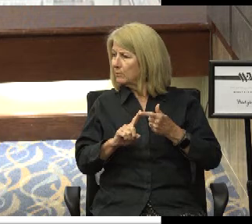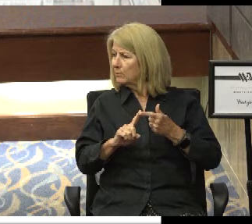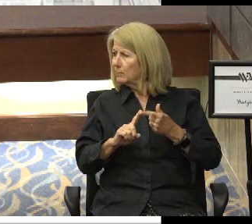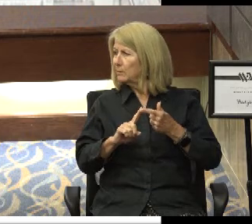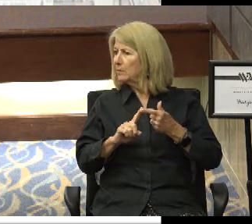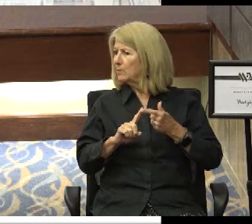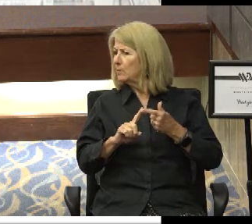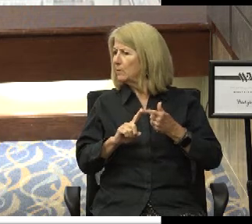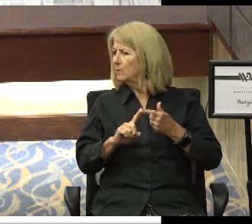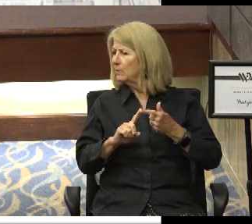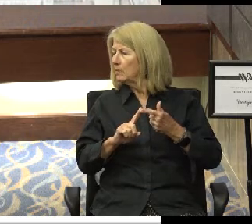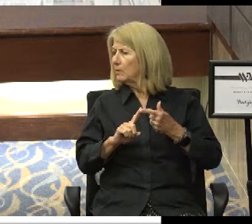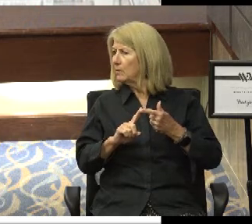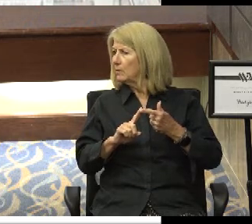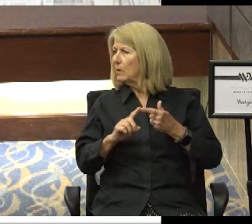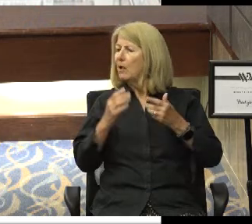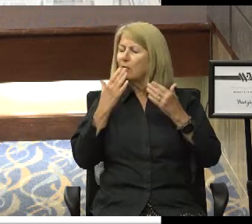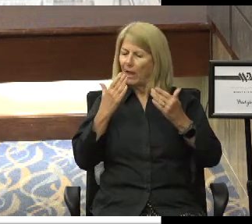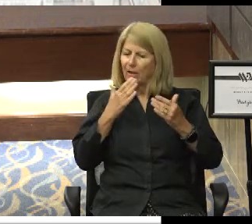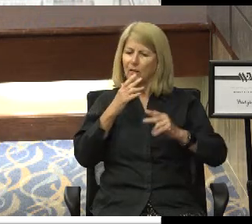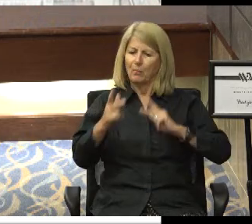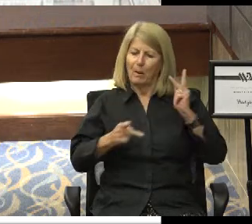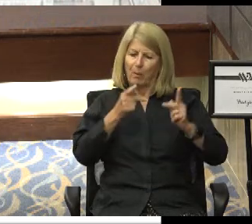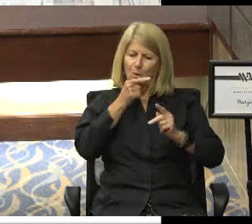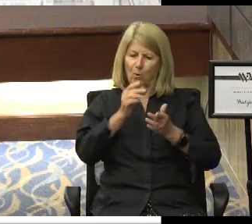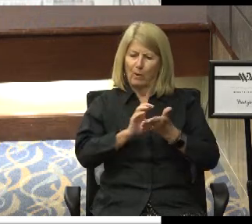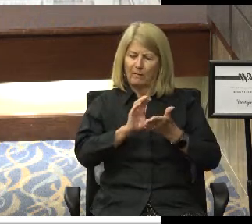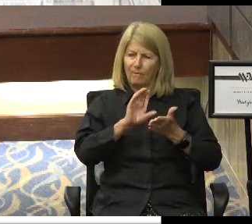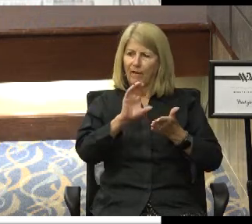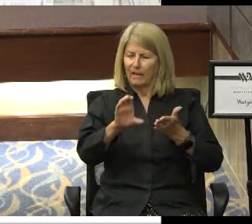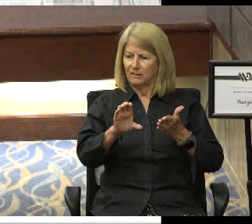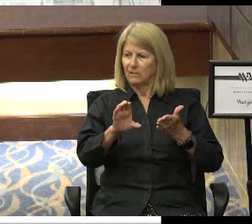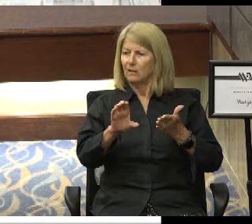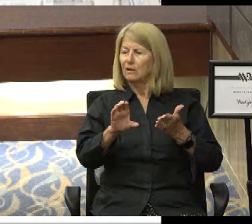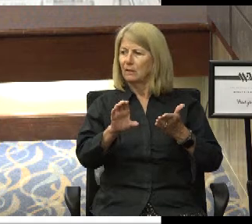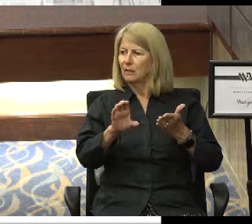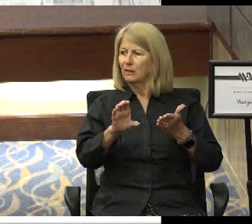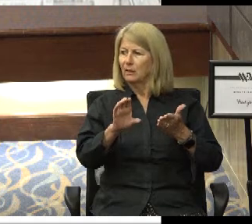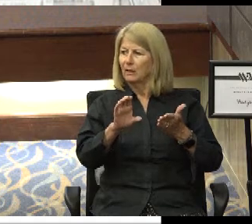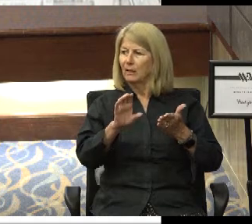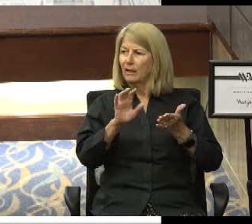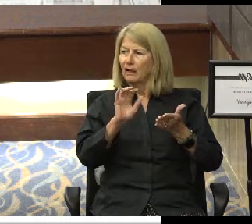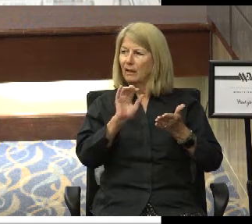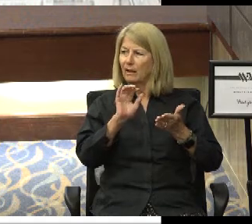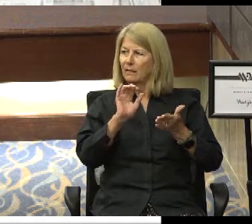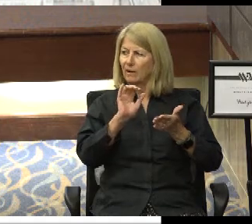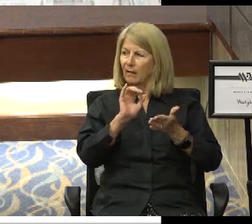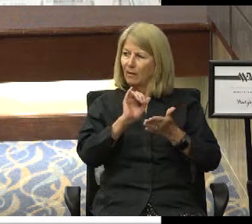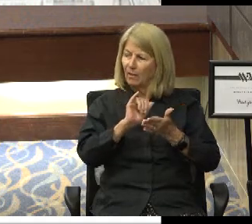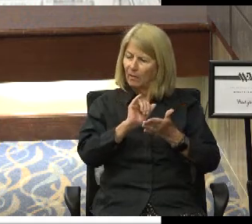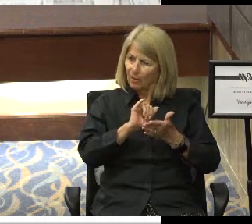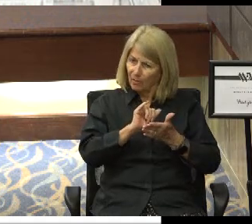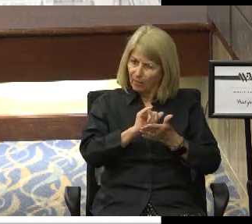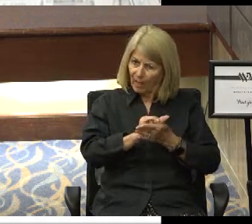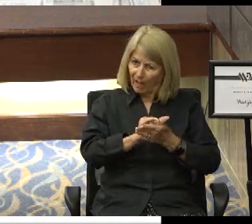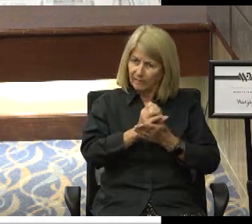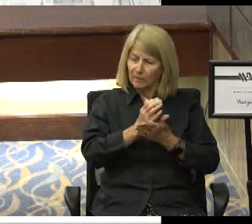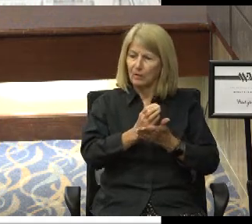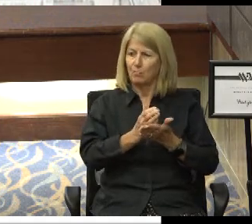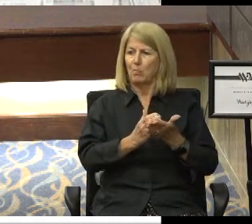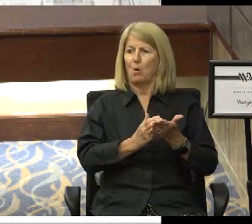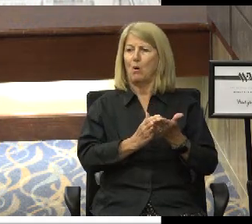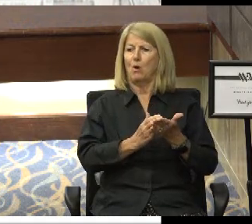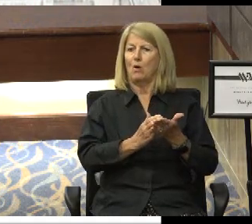the folks that, you know, invested in that part of U Parks, and second